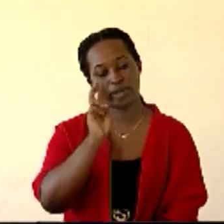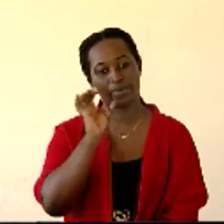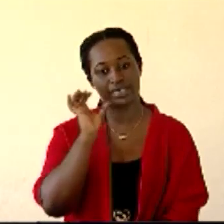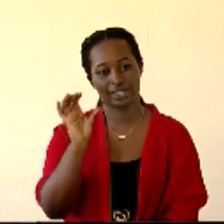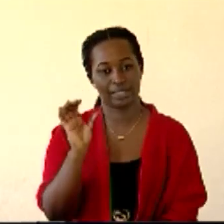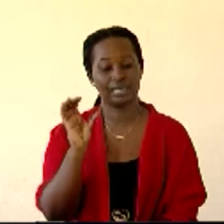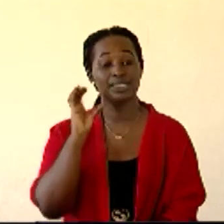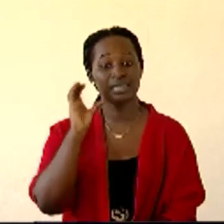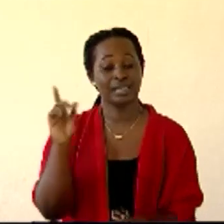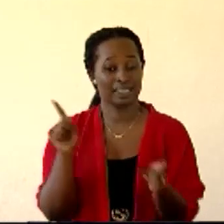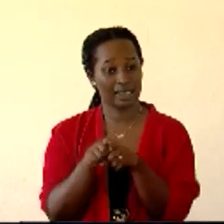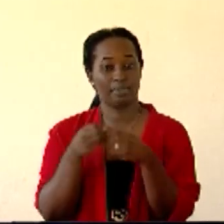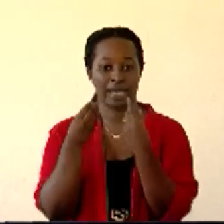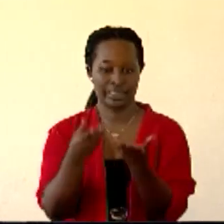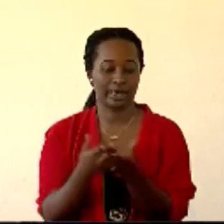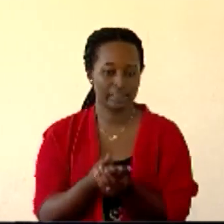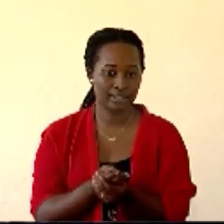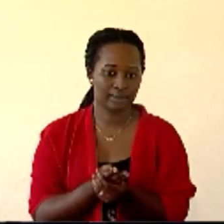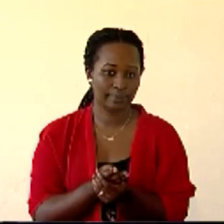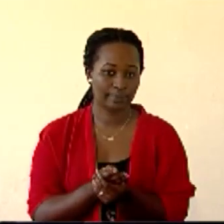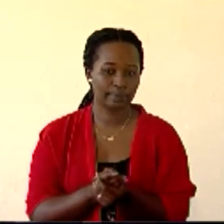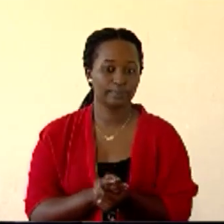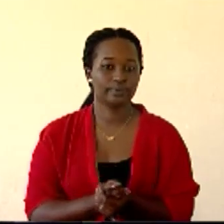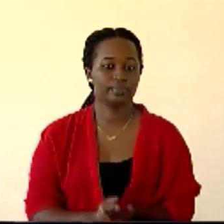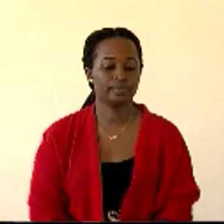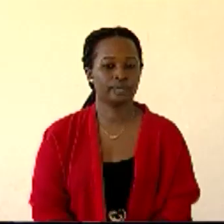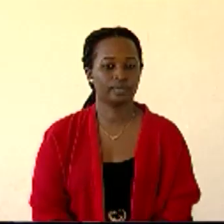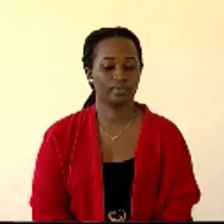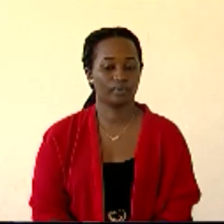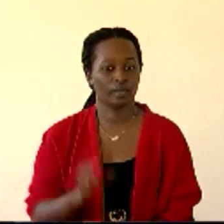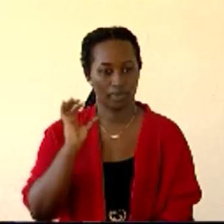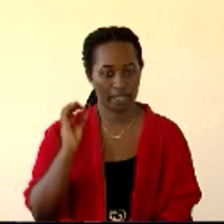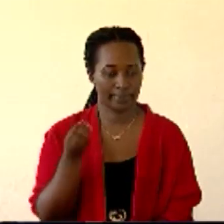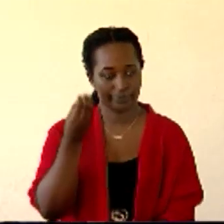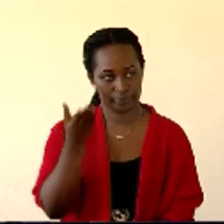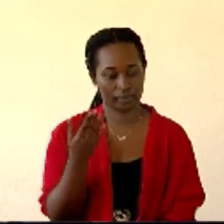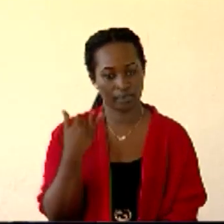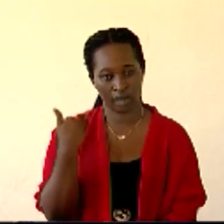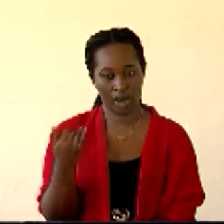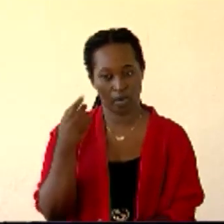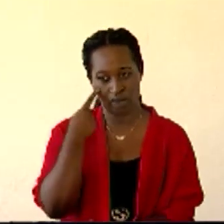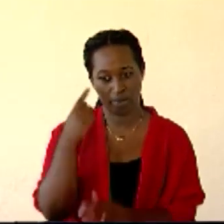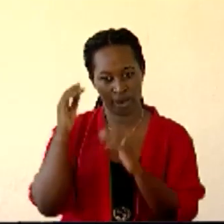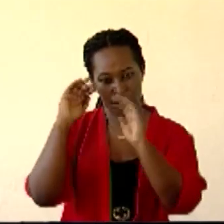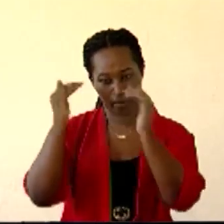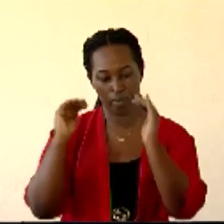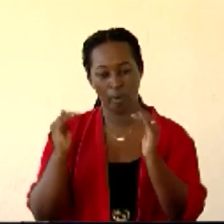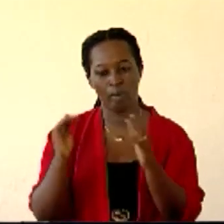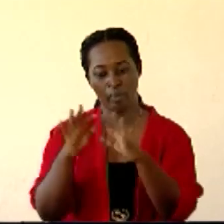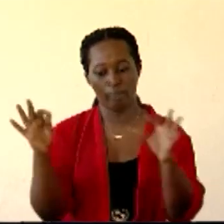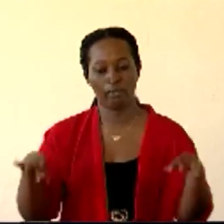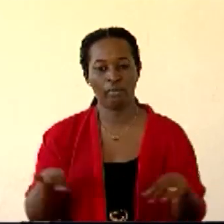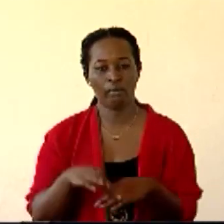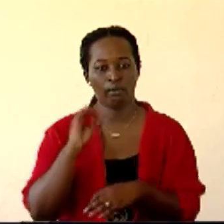C is also given. So there is, C is given, so it is the structural formula. It